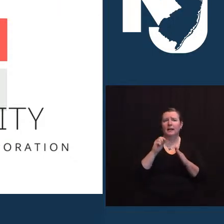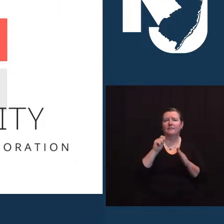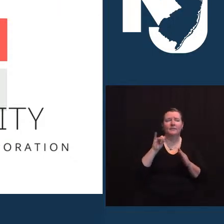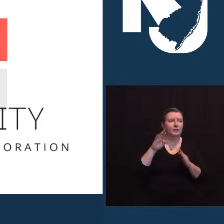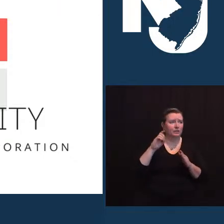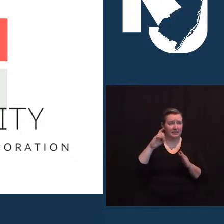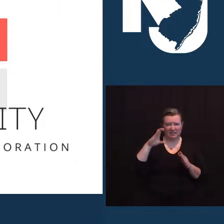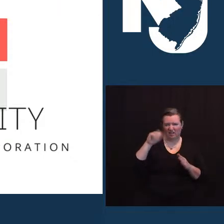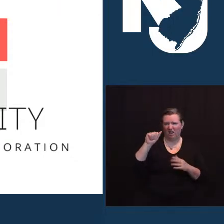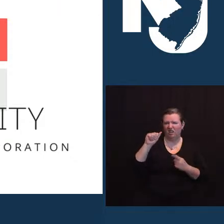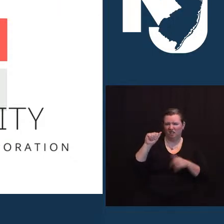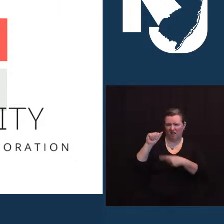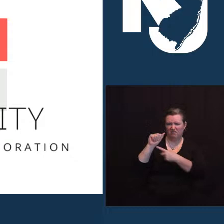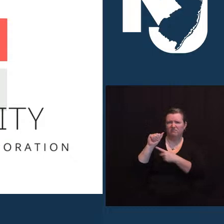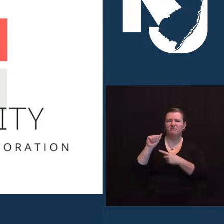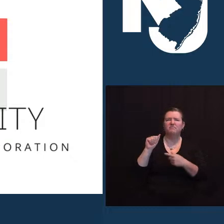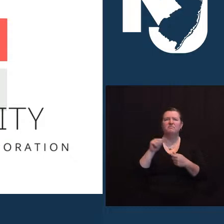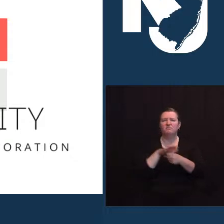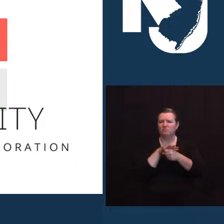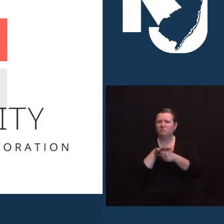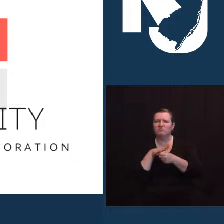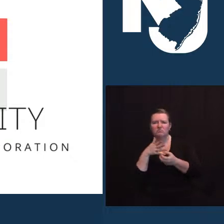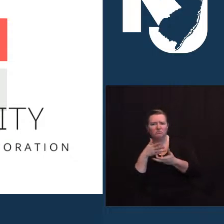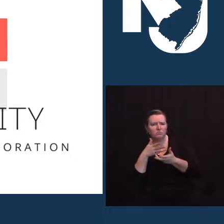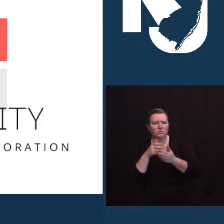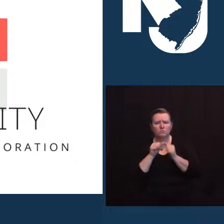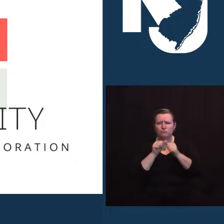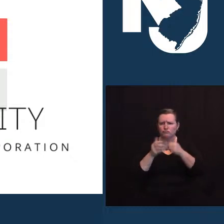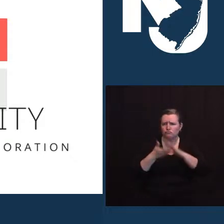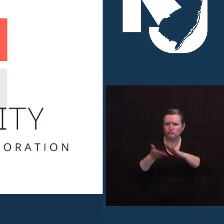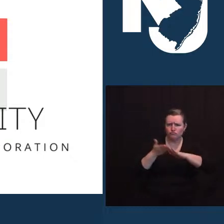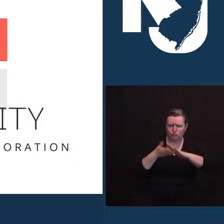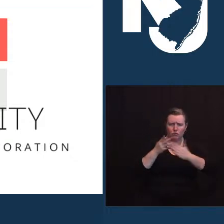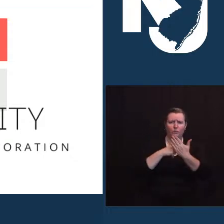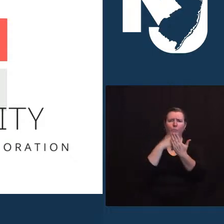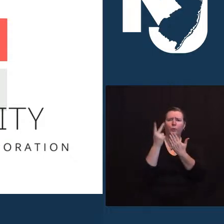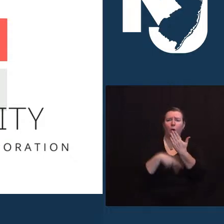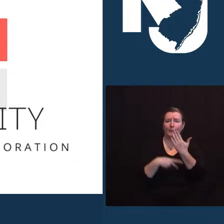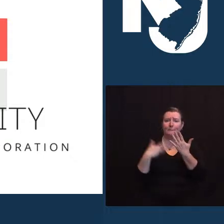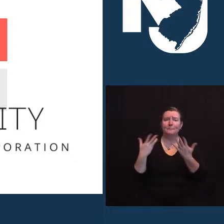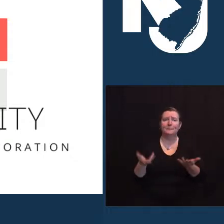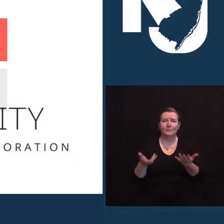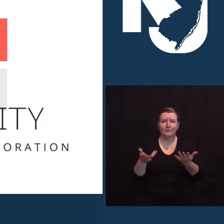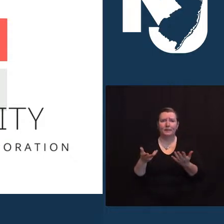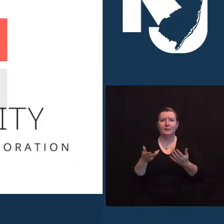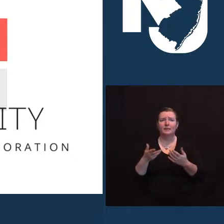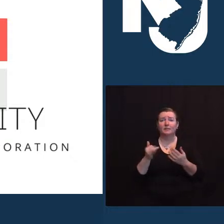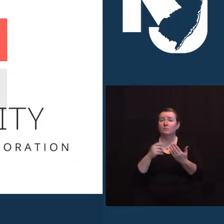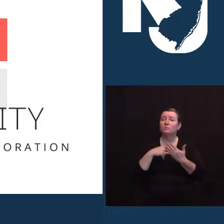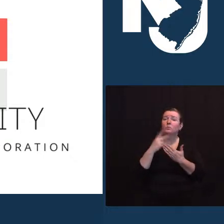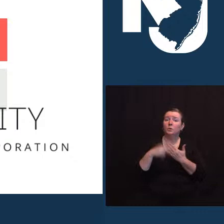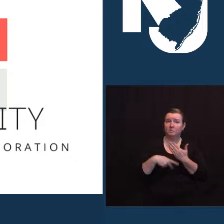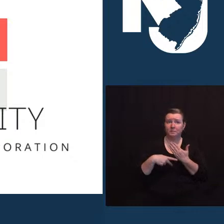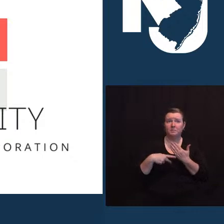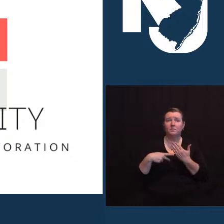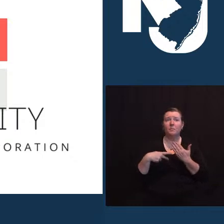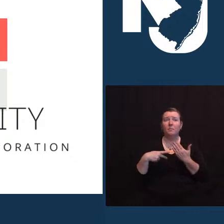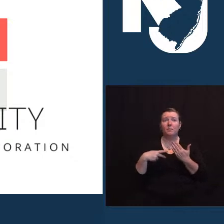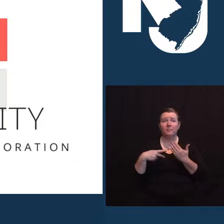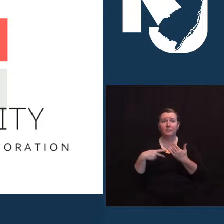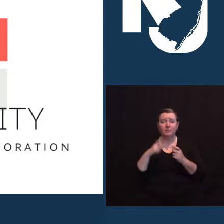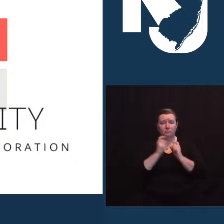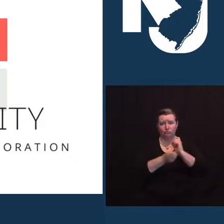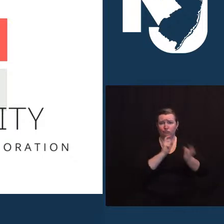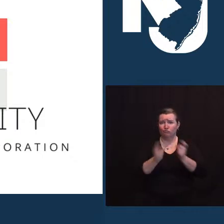Relief Program, overseen, of course, by none other than our great Lieutenant Governor Sheila Oliver. And that program has directed grants into Millville